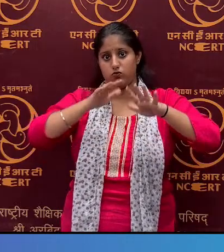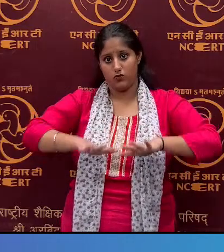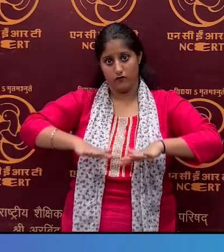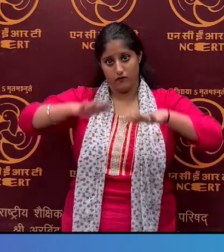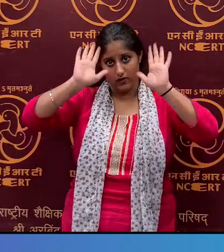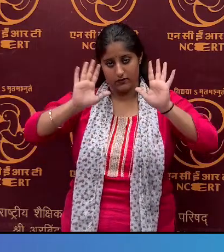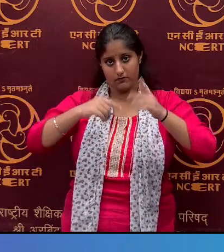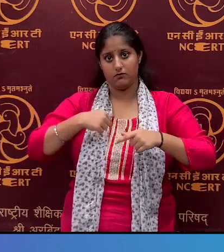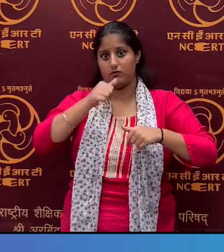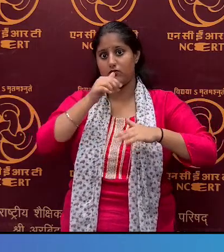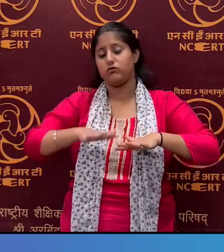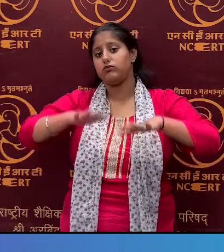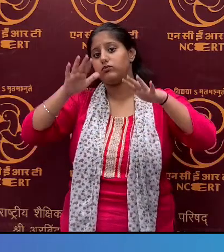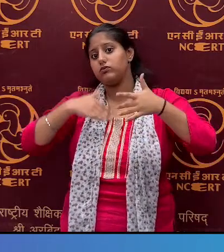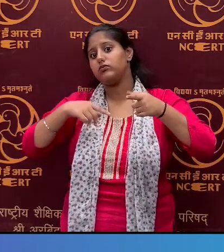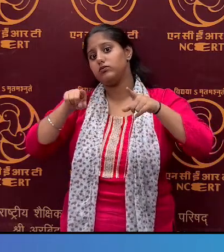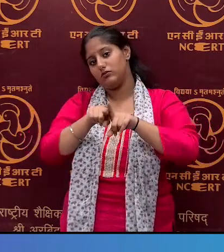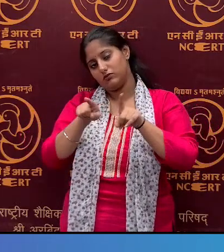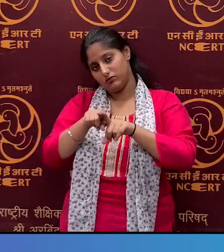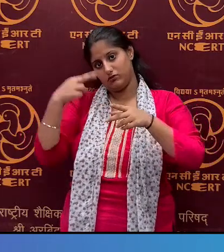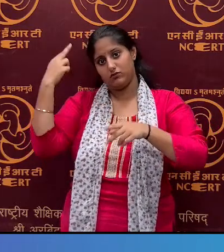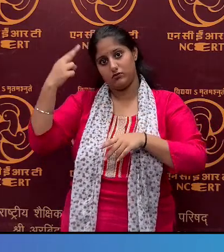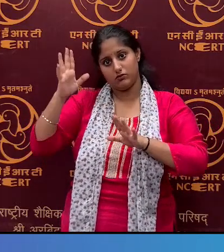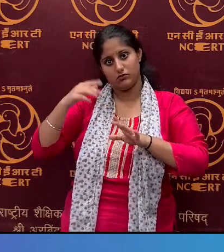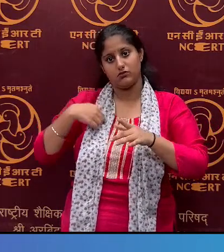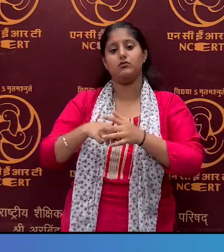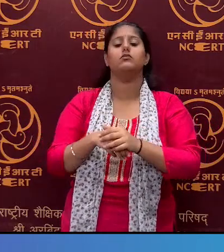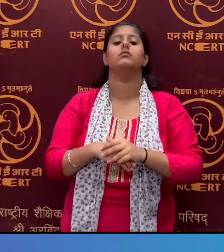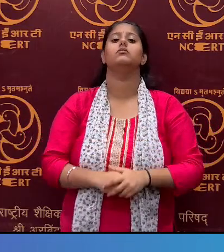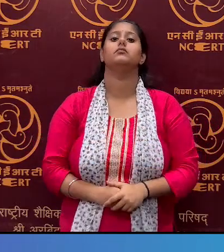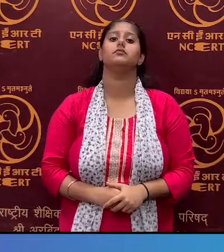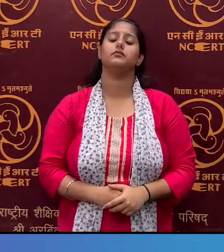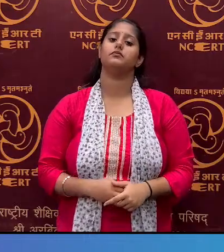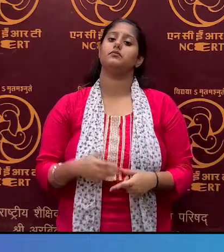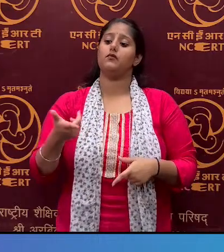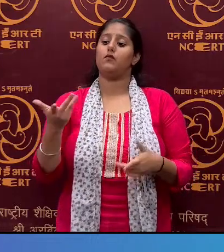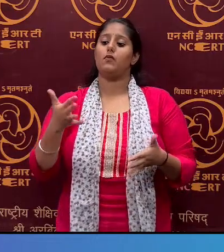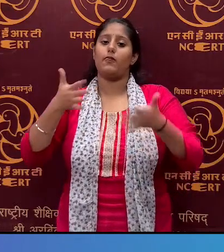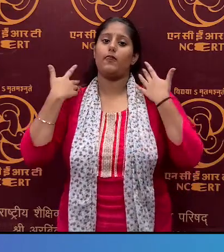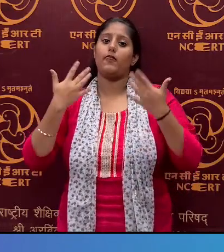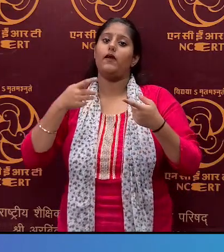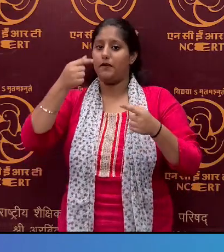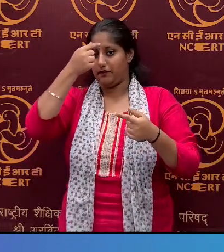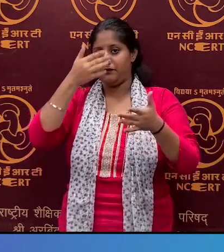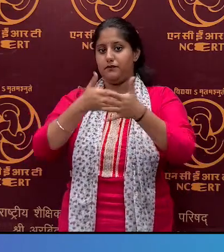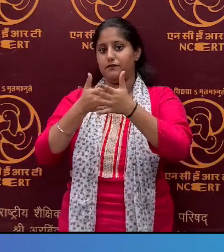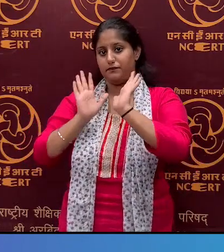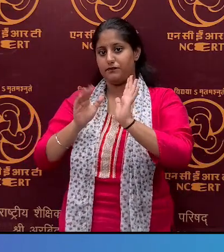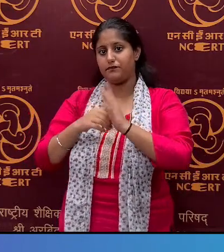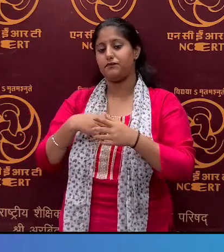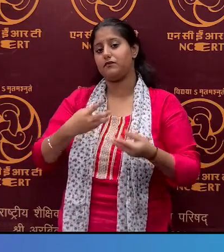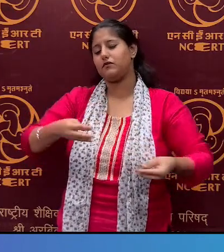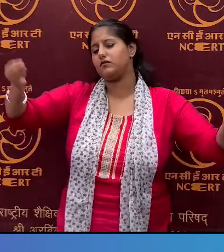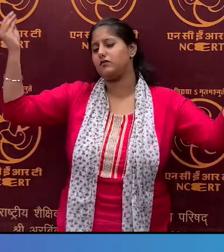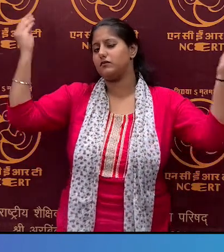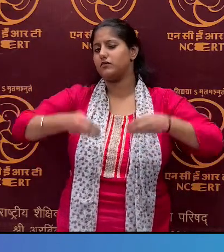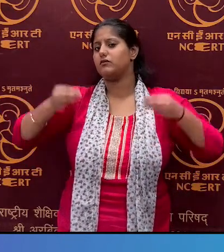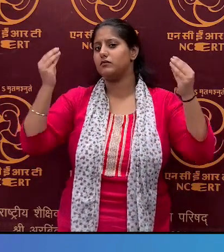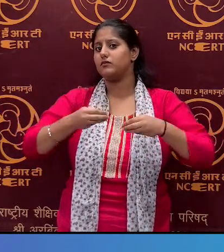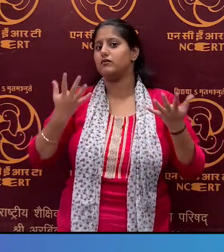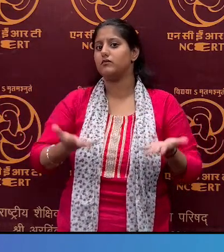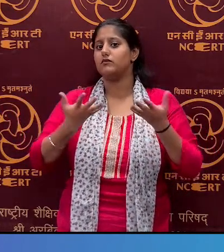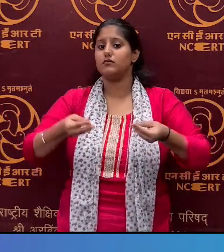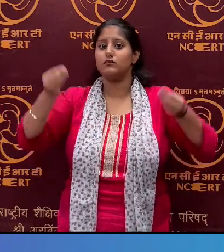Flood is another disaster which happened because of climatic condition only. Due to heavy rainfall, especially